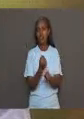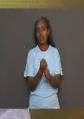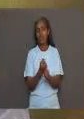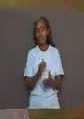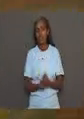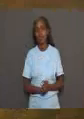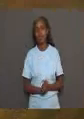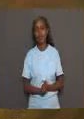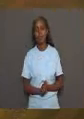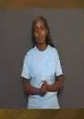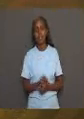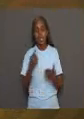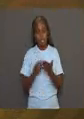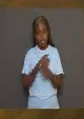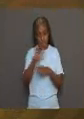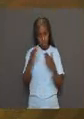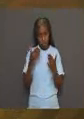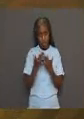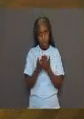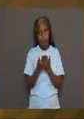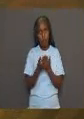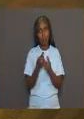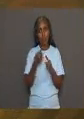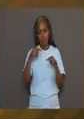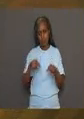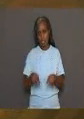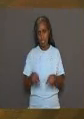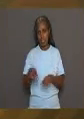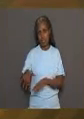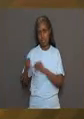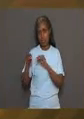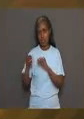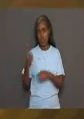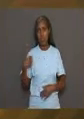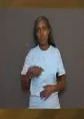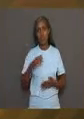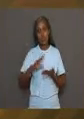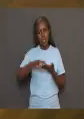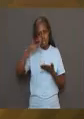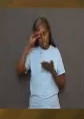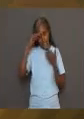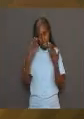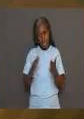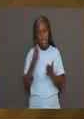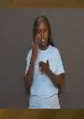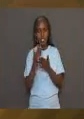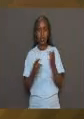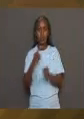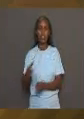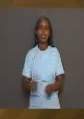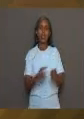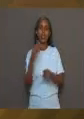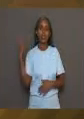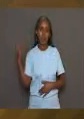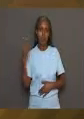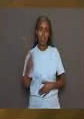work. That is all for today, students. We have learned some of the ways we